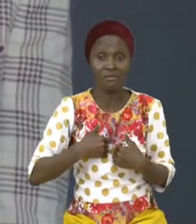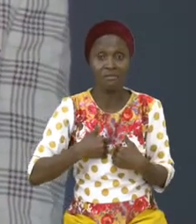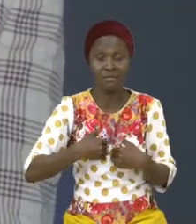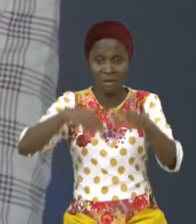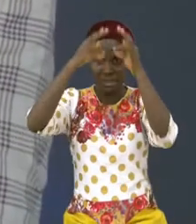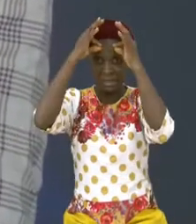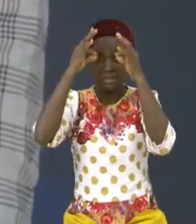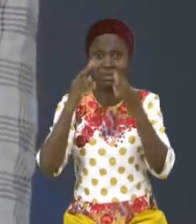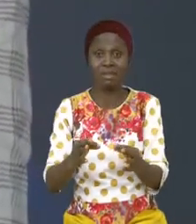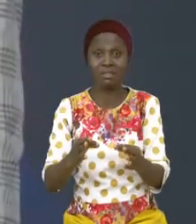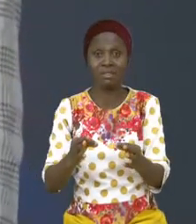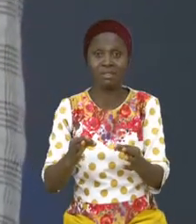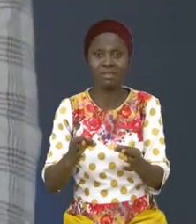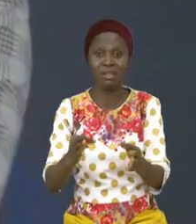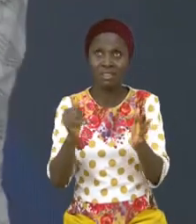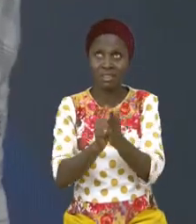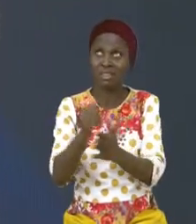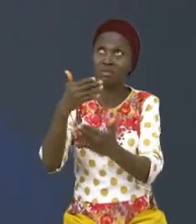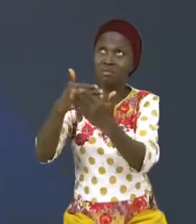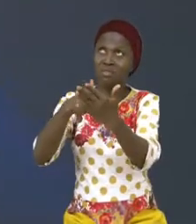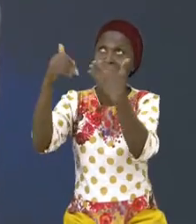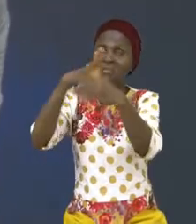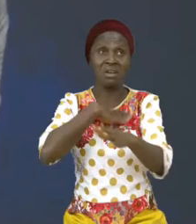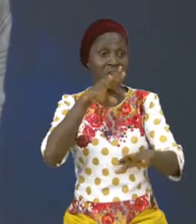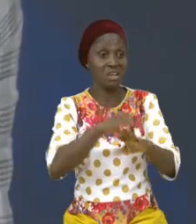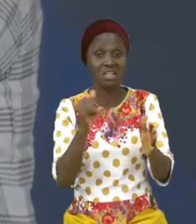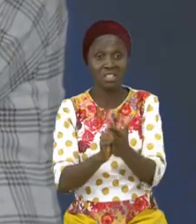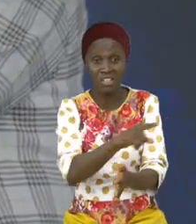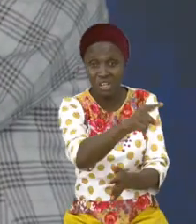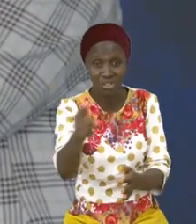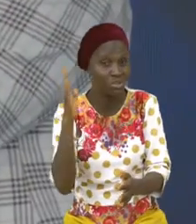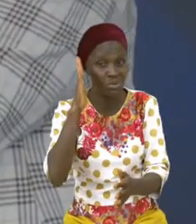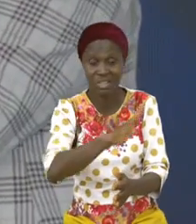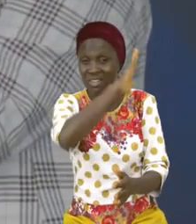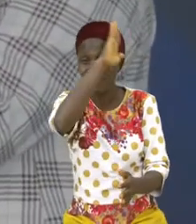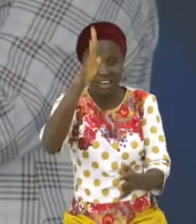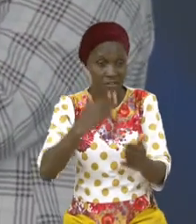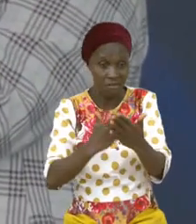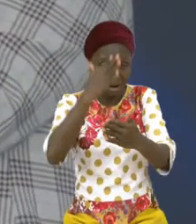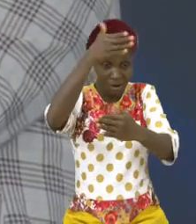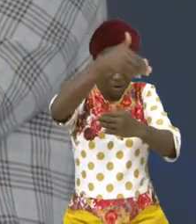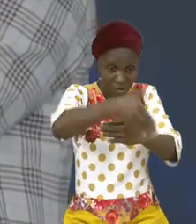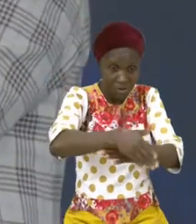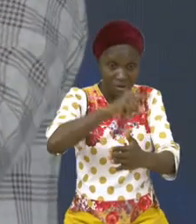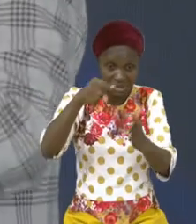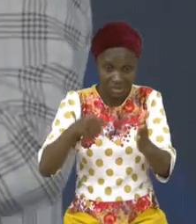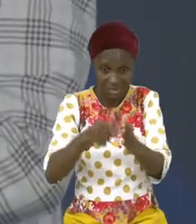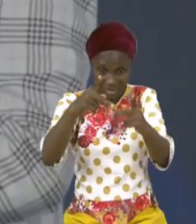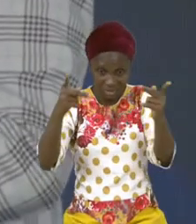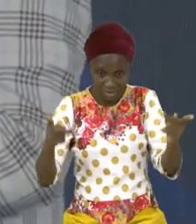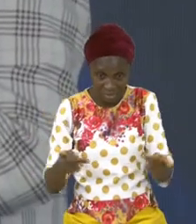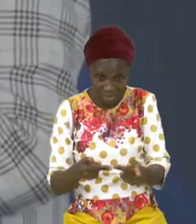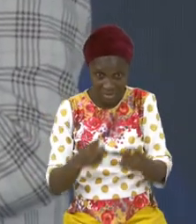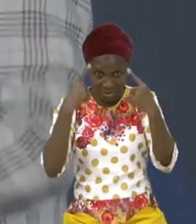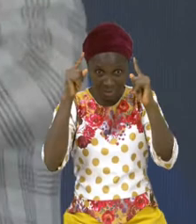before heaven and earth that you will never cross these premises they will